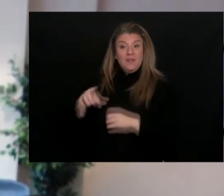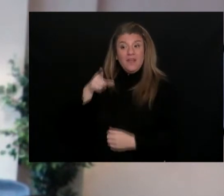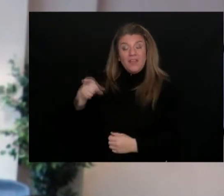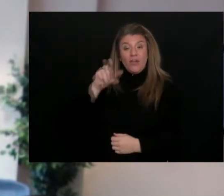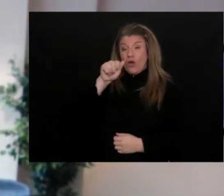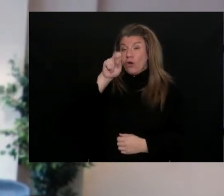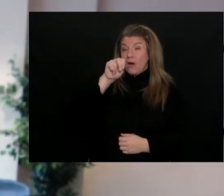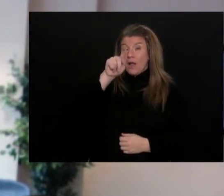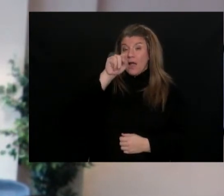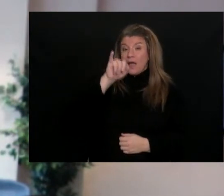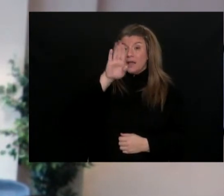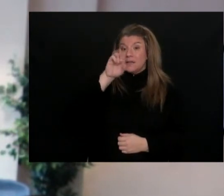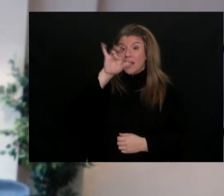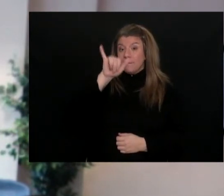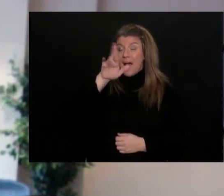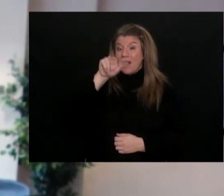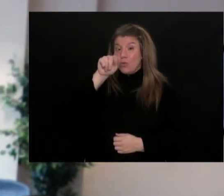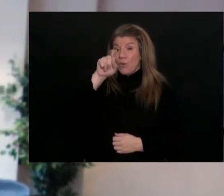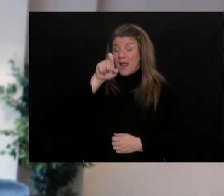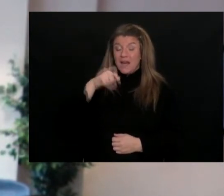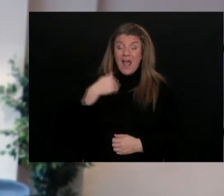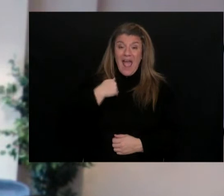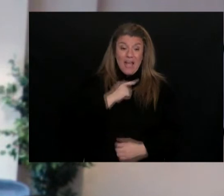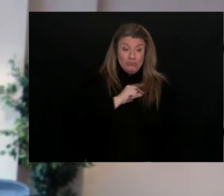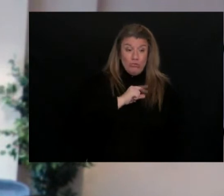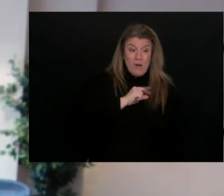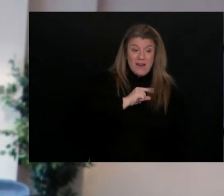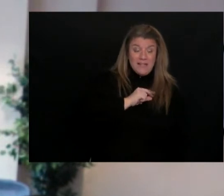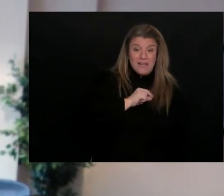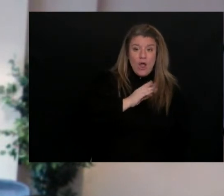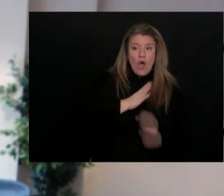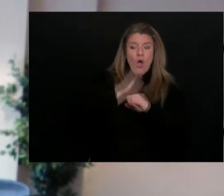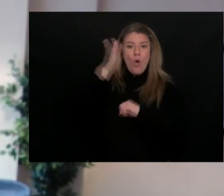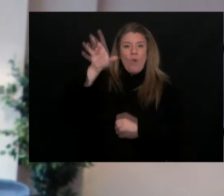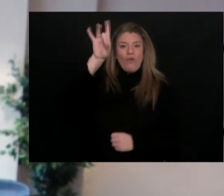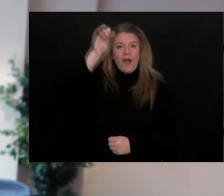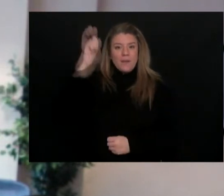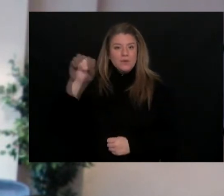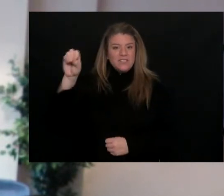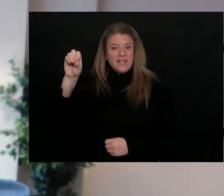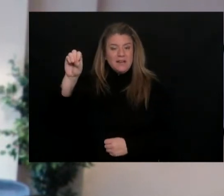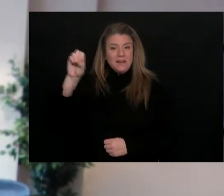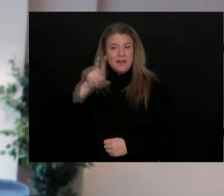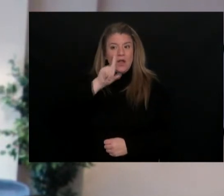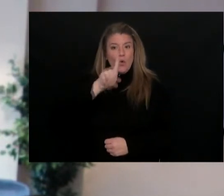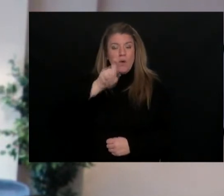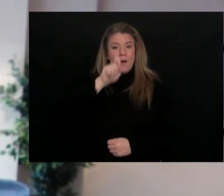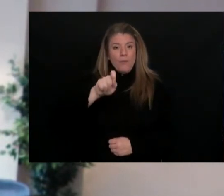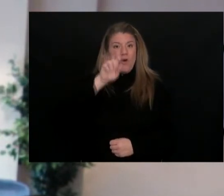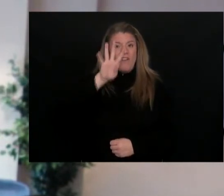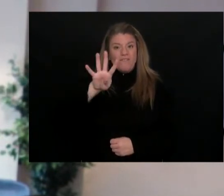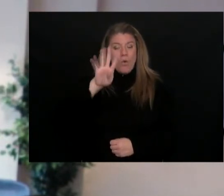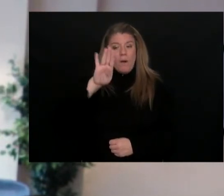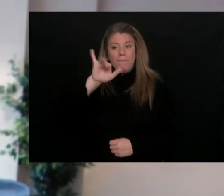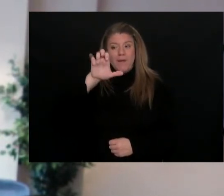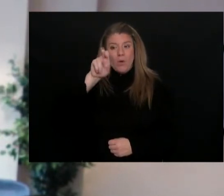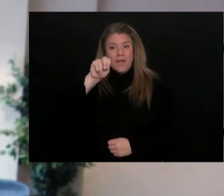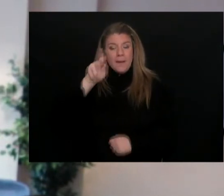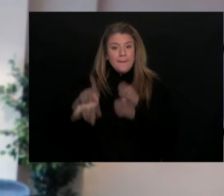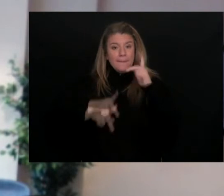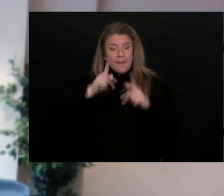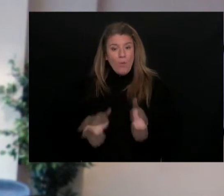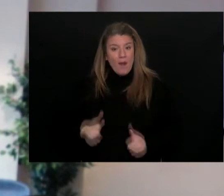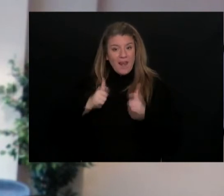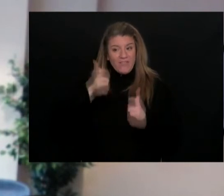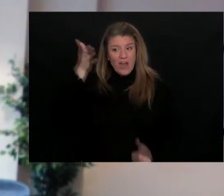rate, went from in the low 20s to over 80% and 1.4 billion people that live in